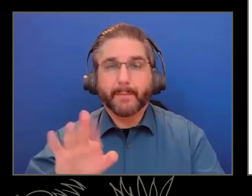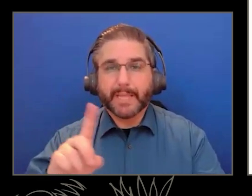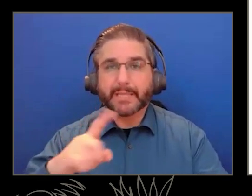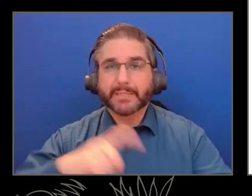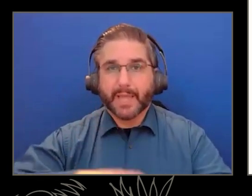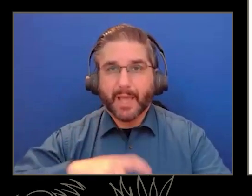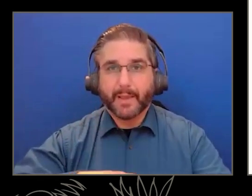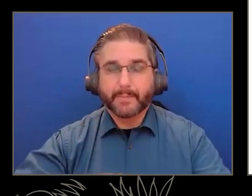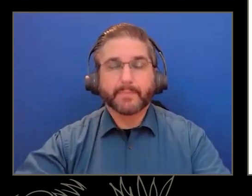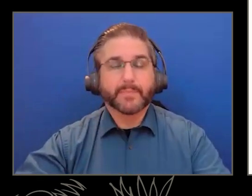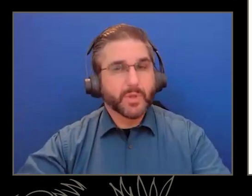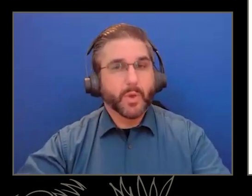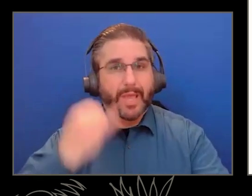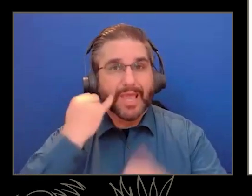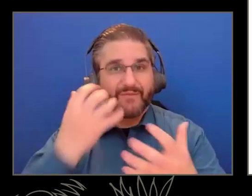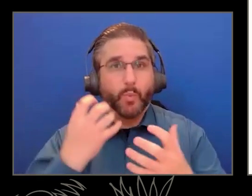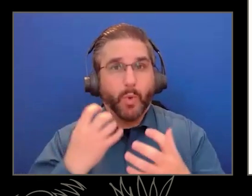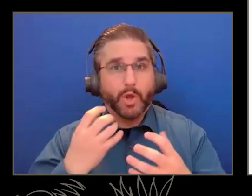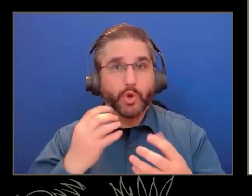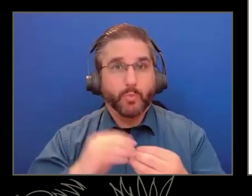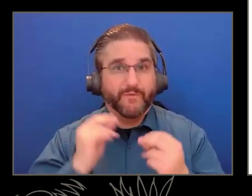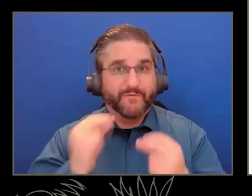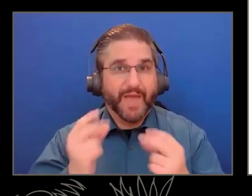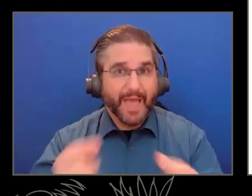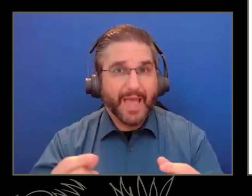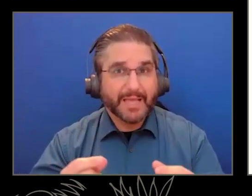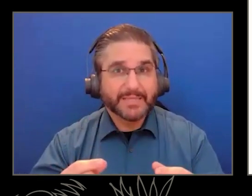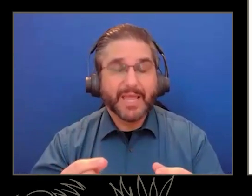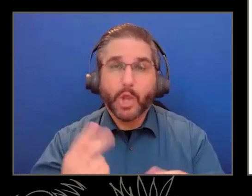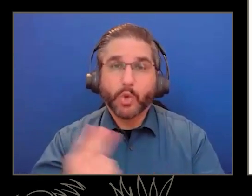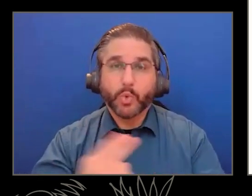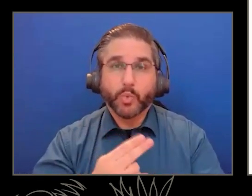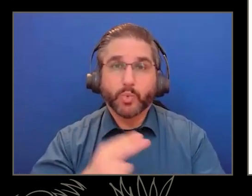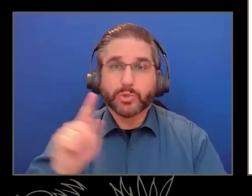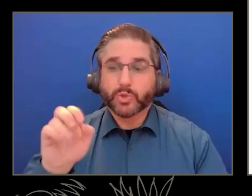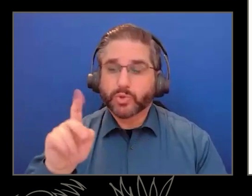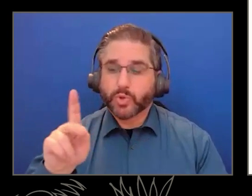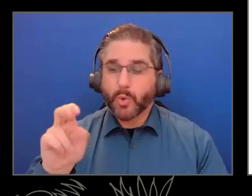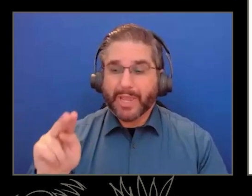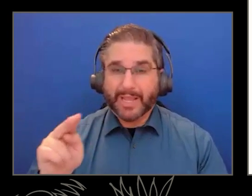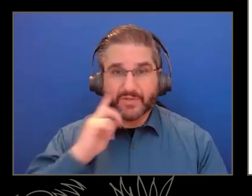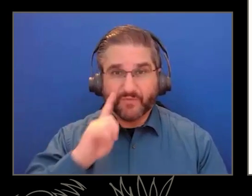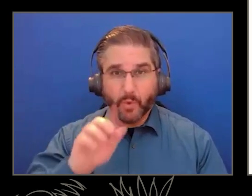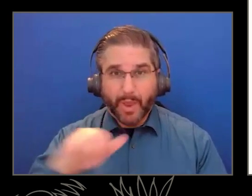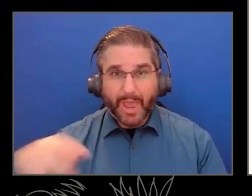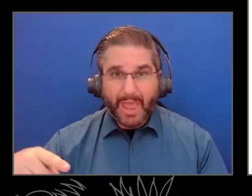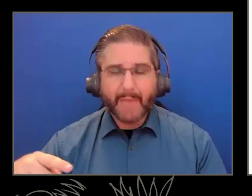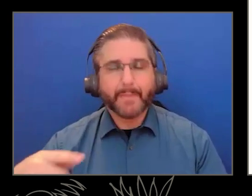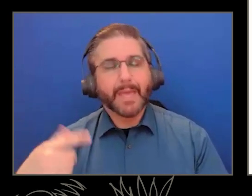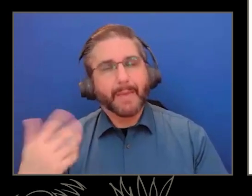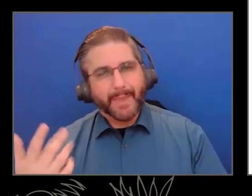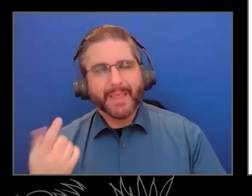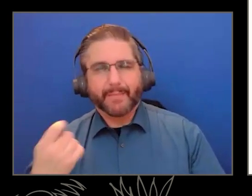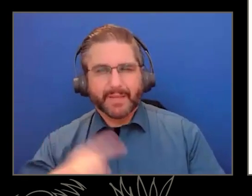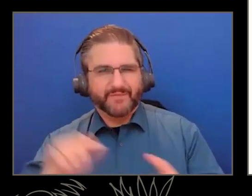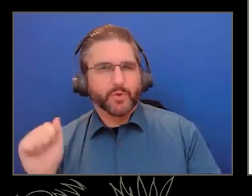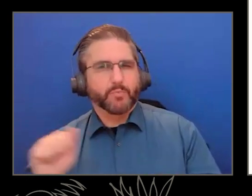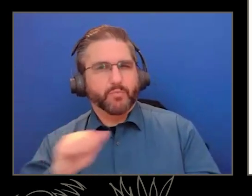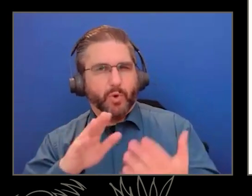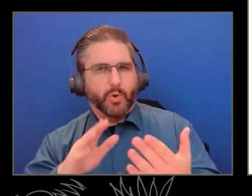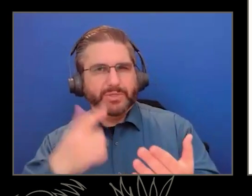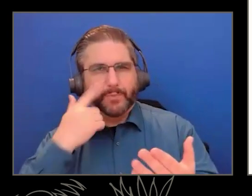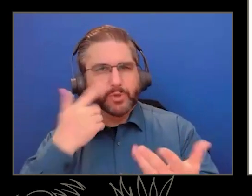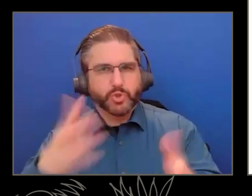you want to move fast and theme your whole app with tokens, we may need to look at something a little bit different, especially if you don't want to write the